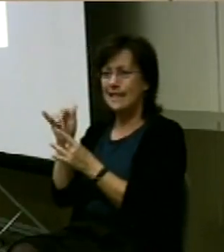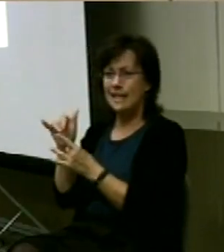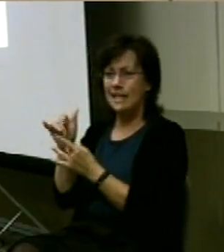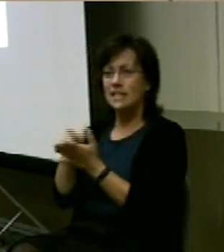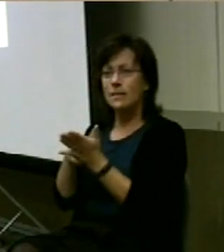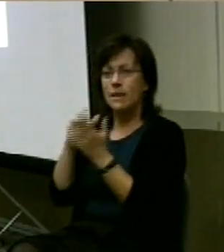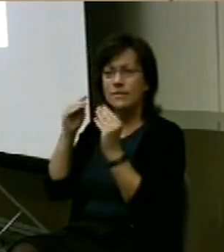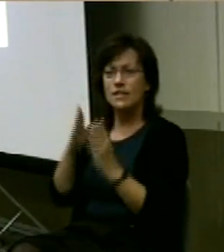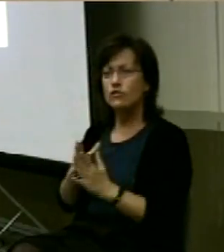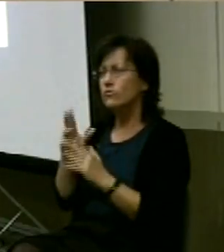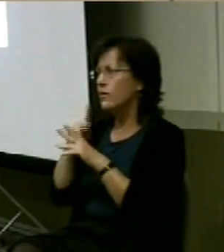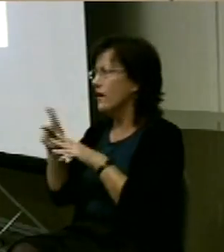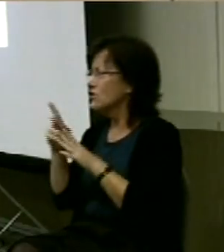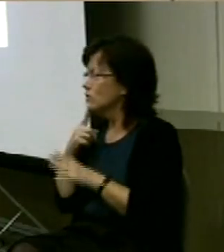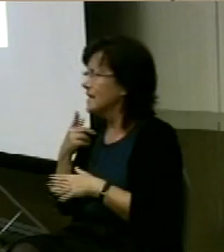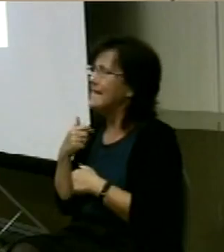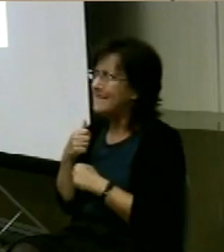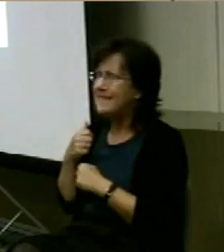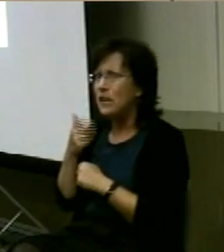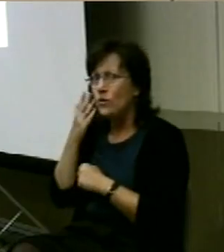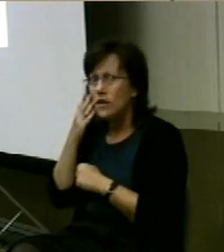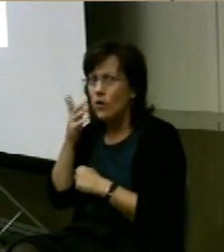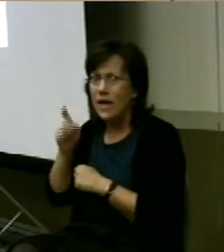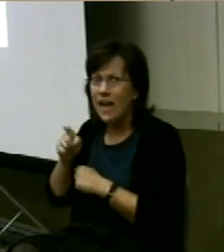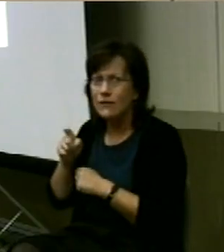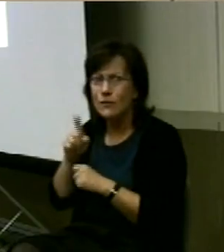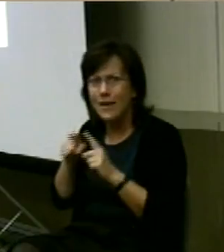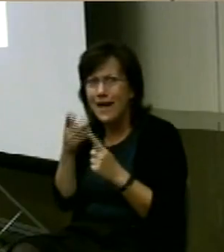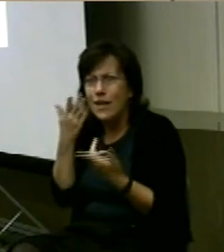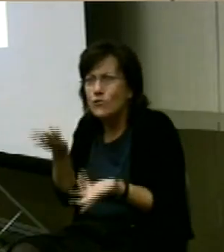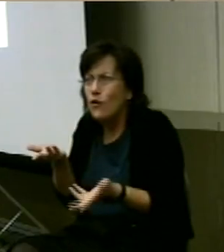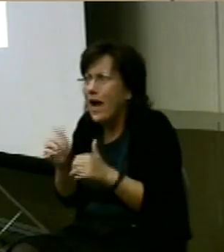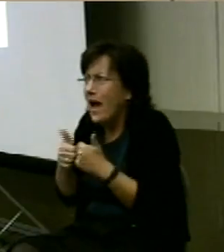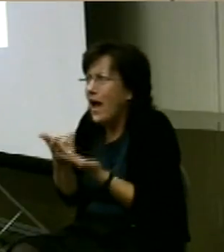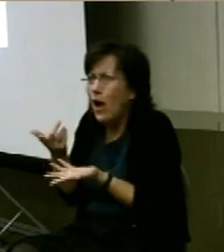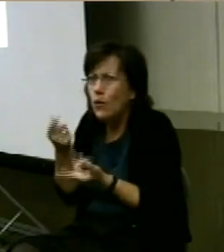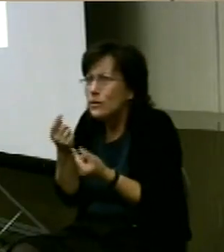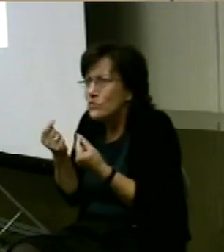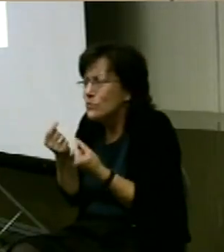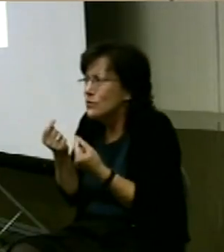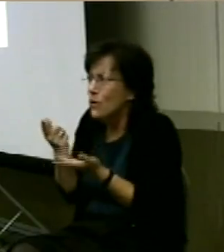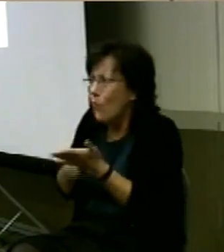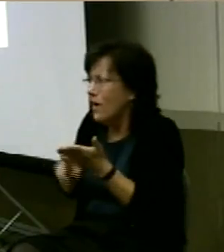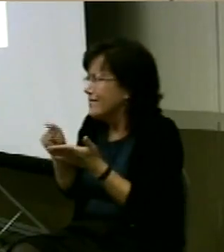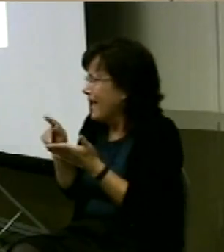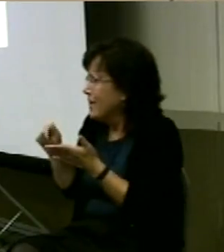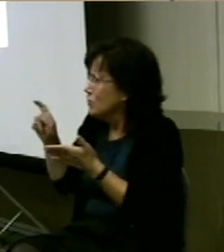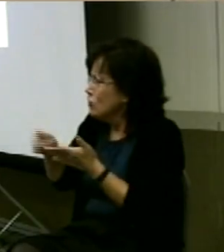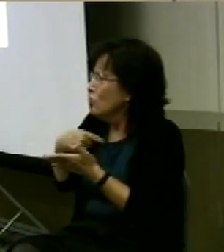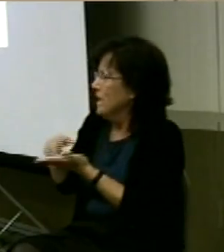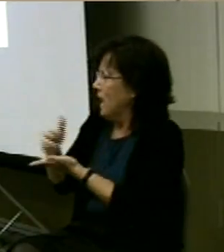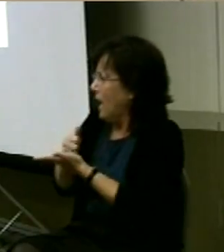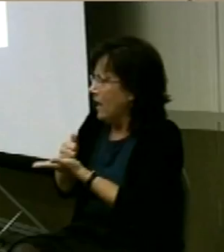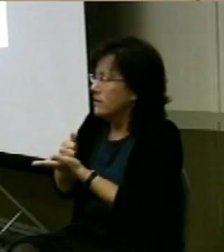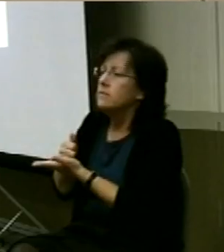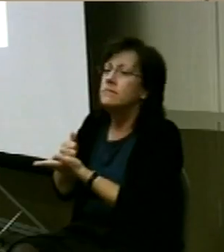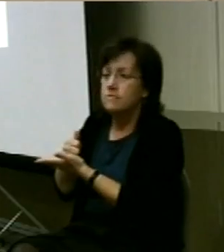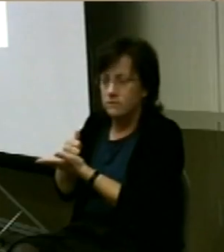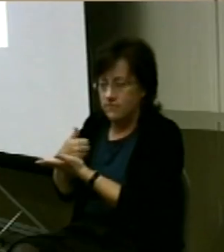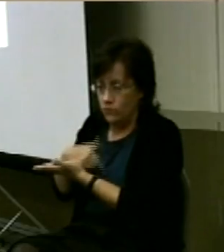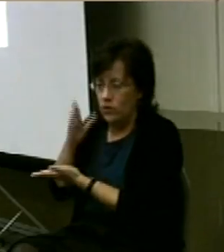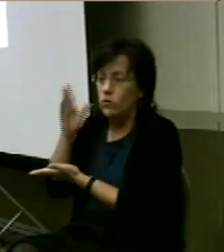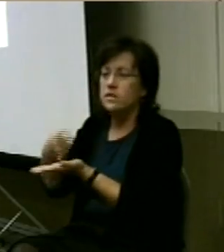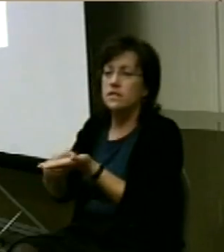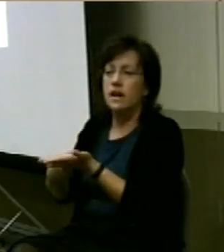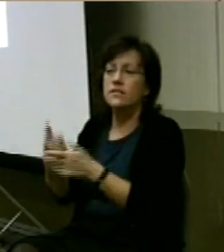say, we know we have to have it, but we're not really sure how to collect the data. We're not really sure what data to collect. So we're going to talk about that some more